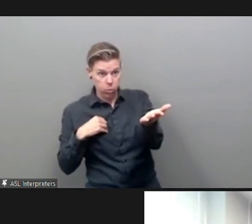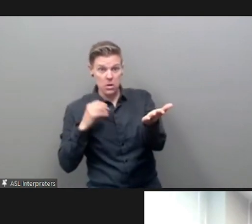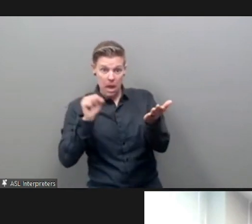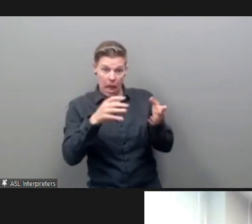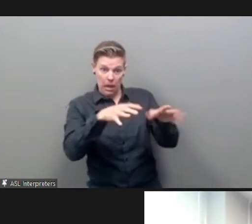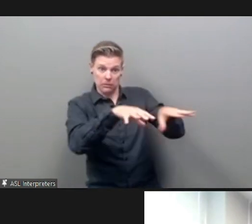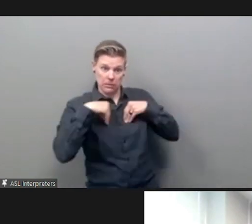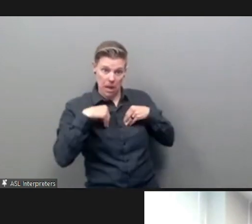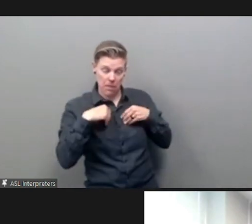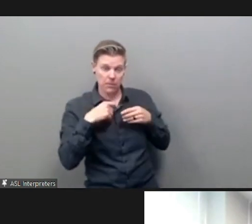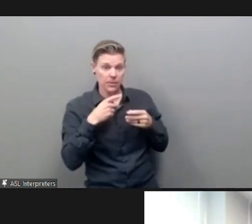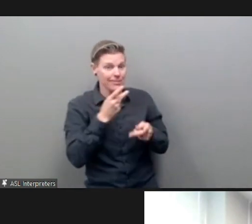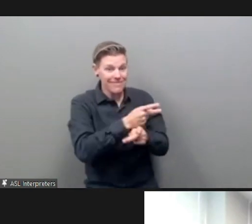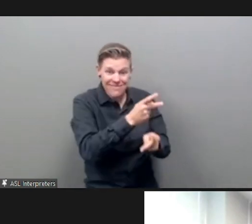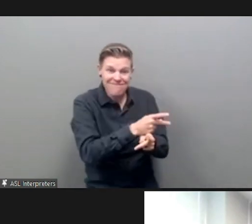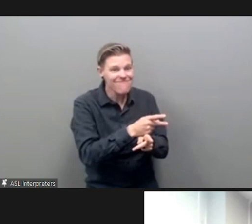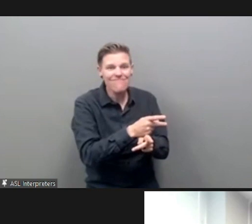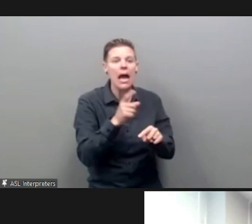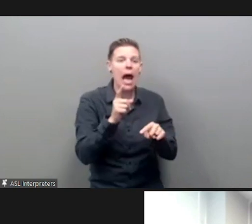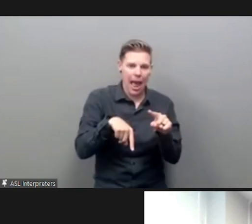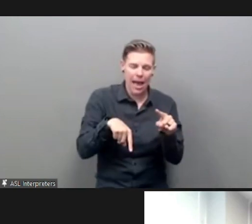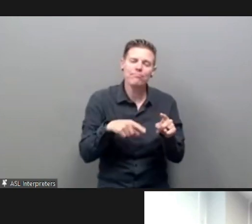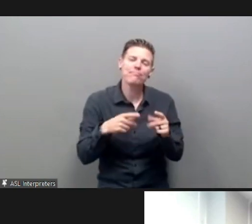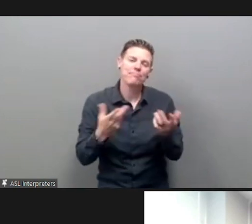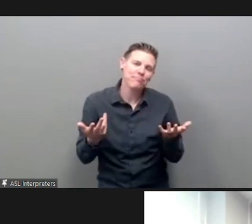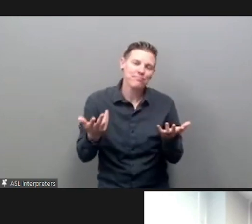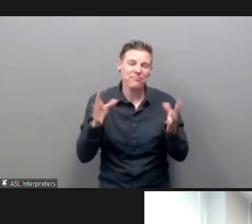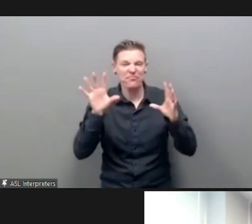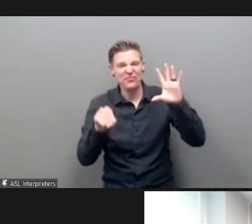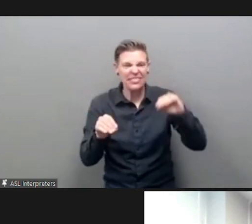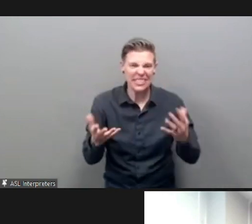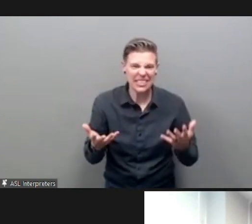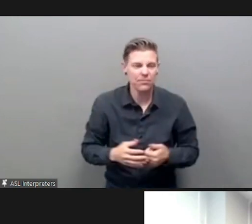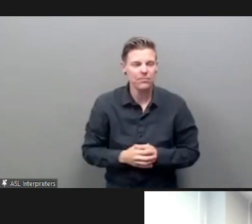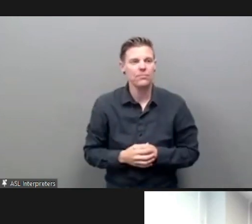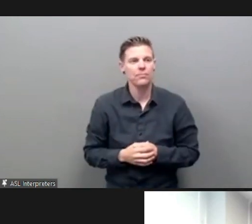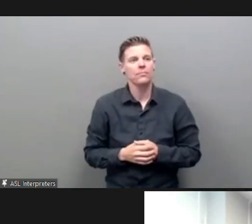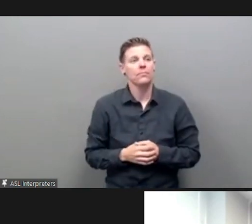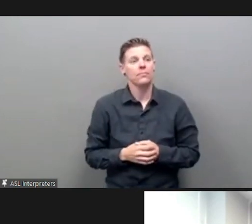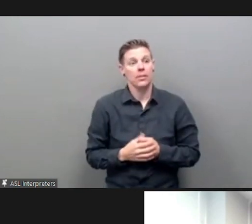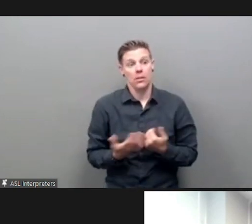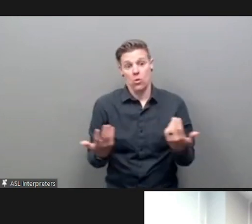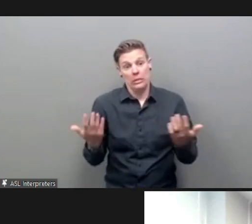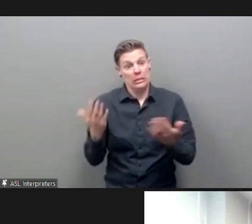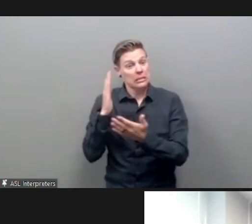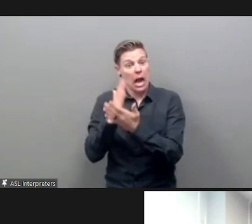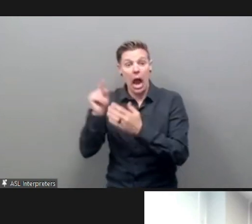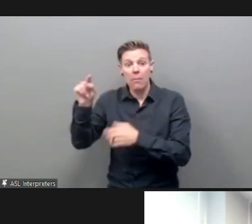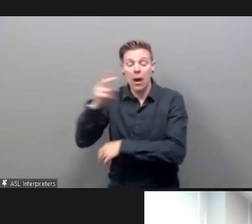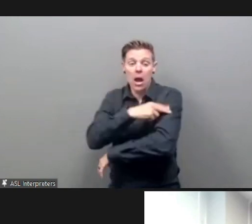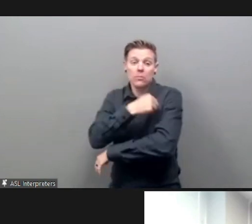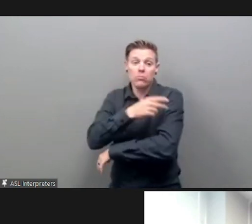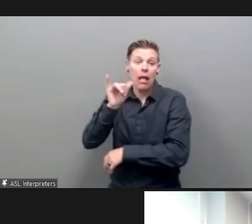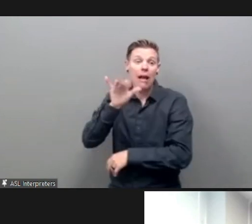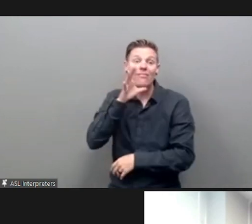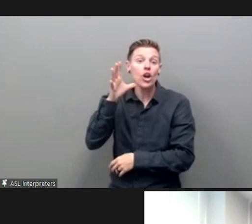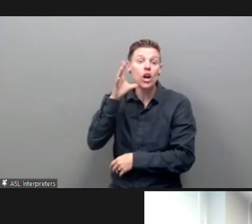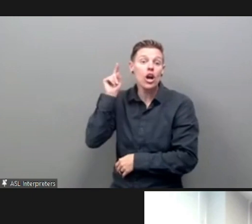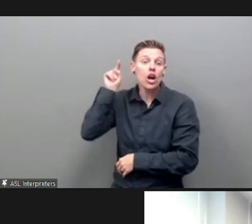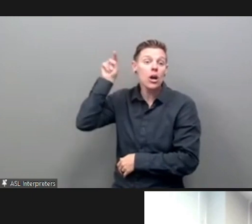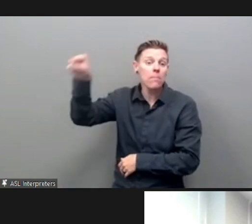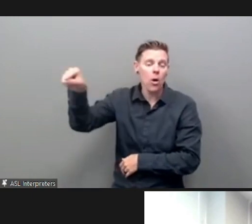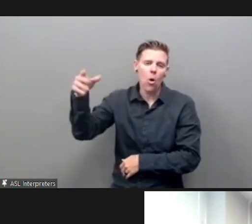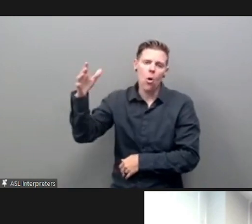are more strained than others. Like I mentioned before, rural New Mexico, they don't have a lot